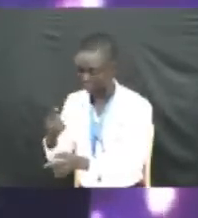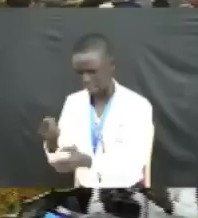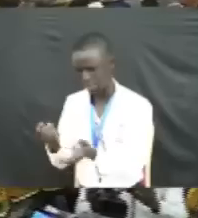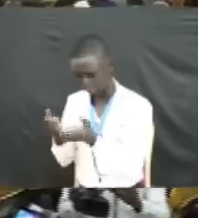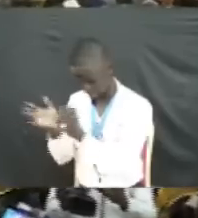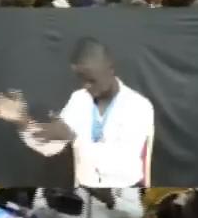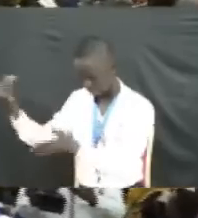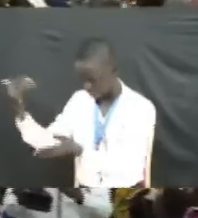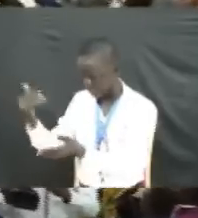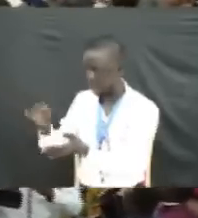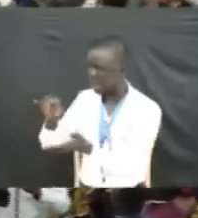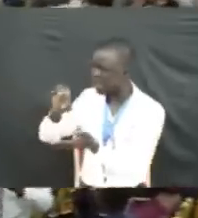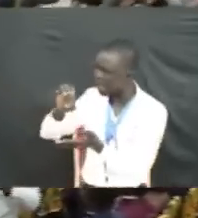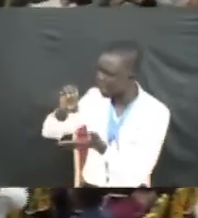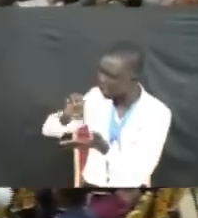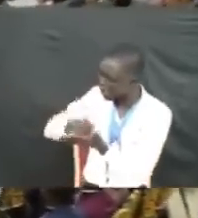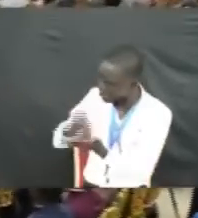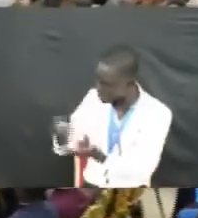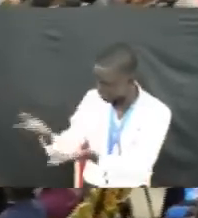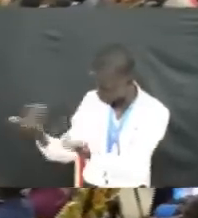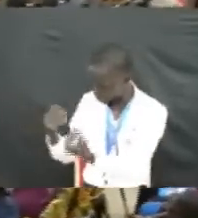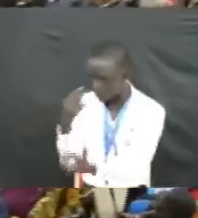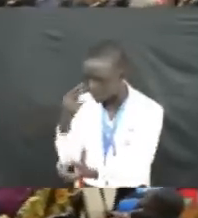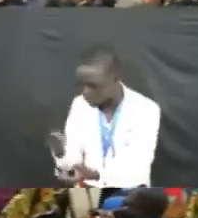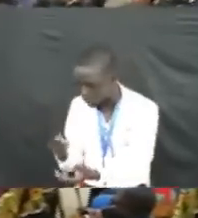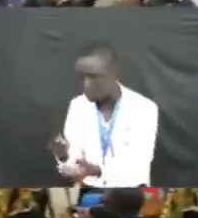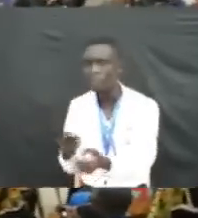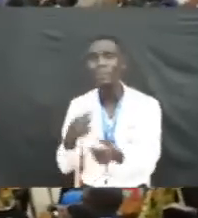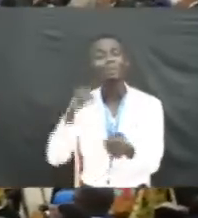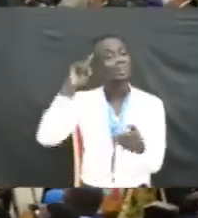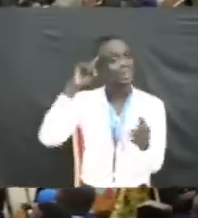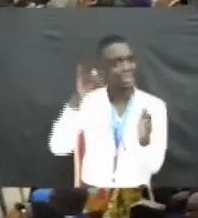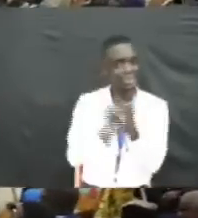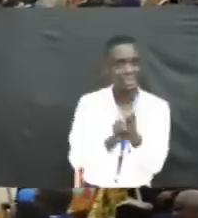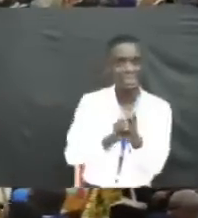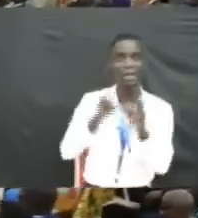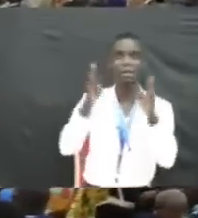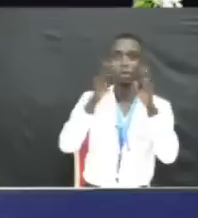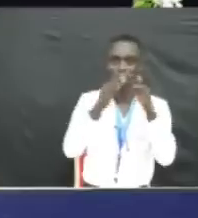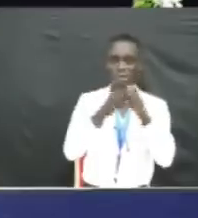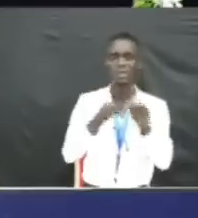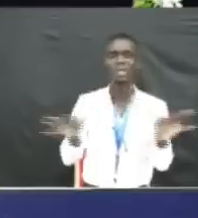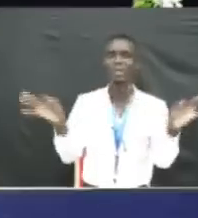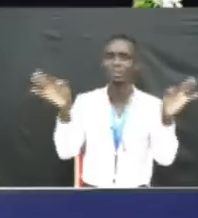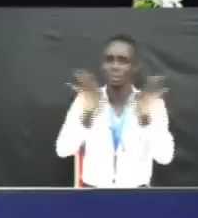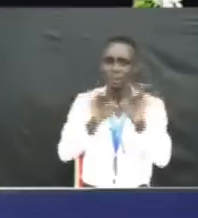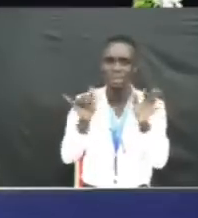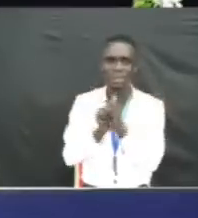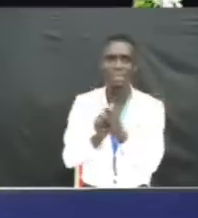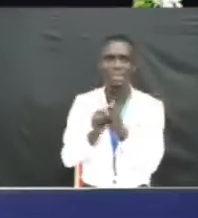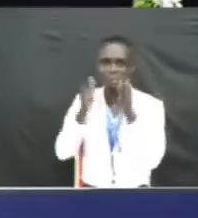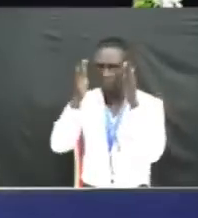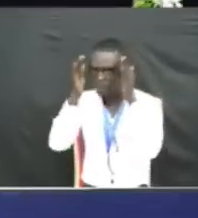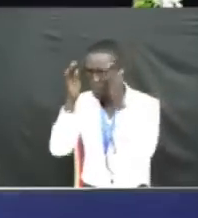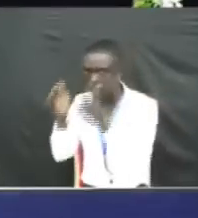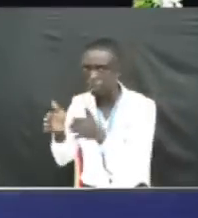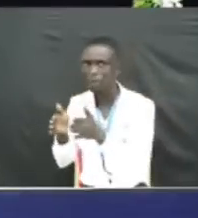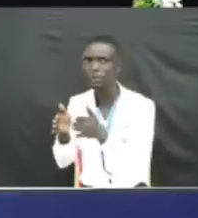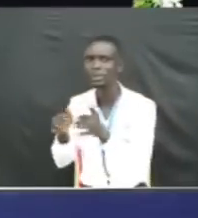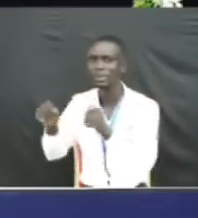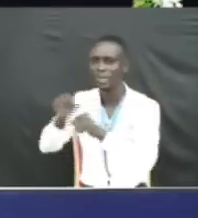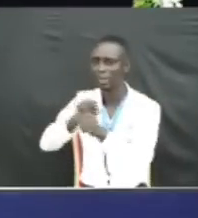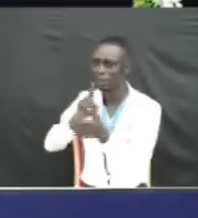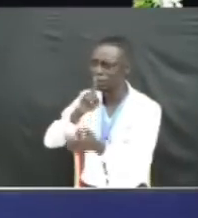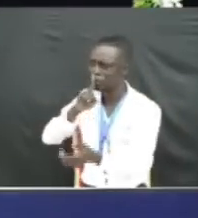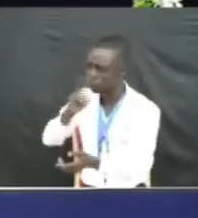talk. So I think this conference will be very very important uh that let us focus on on on light. Let